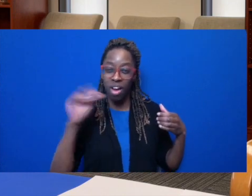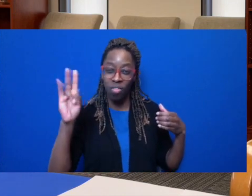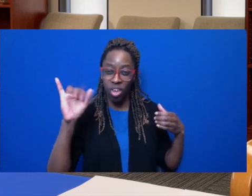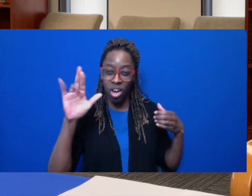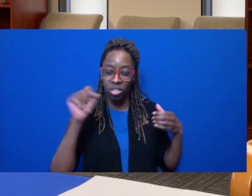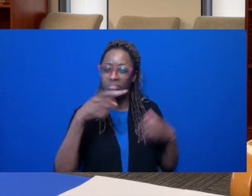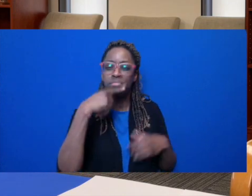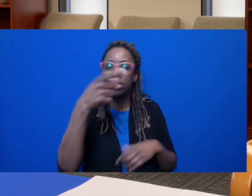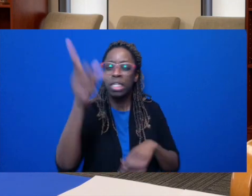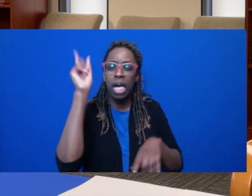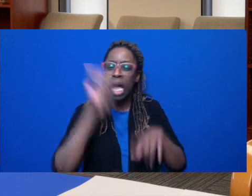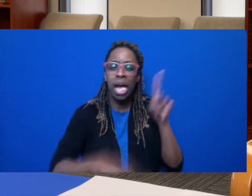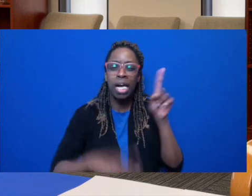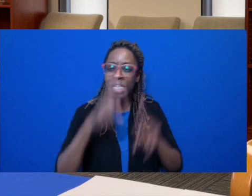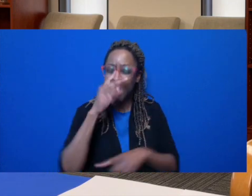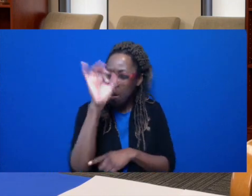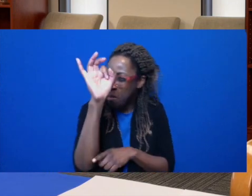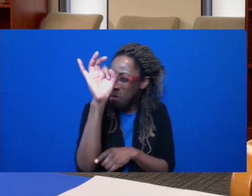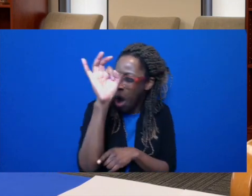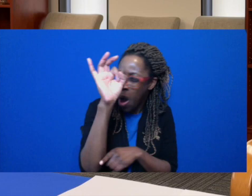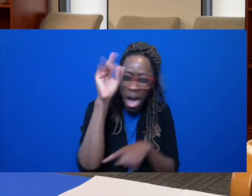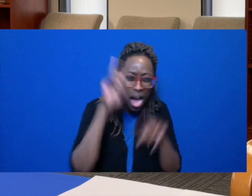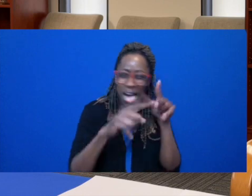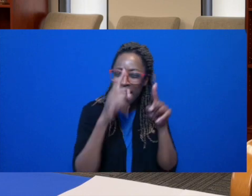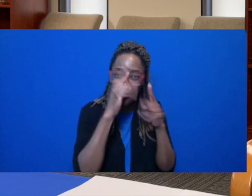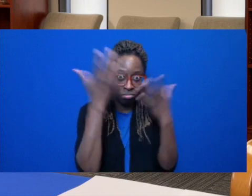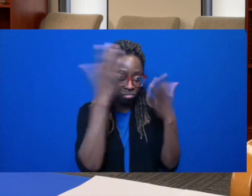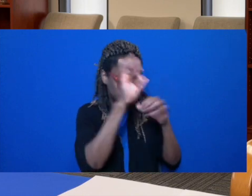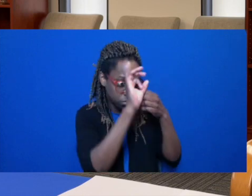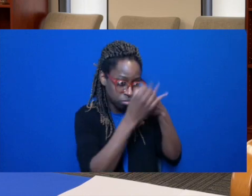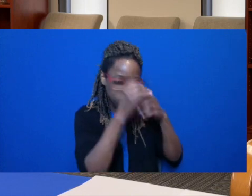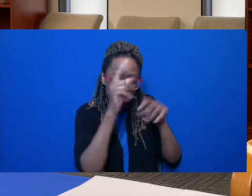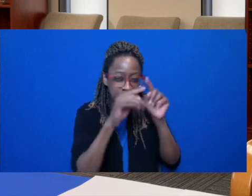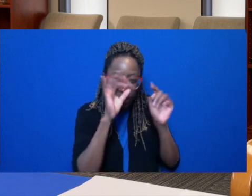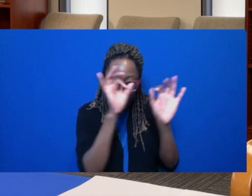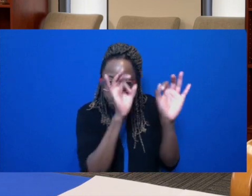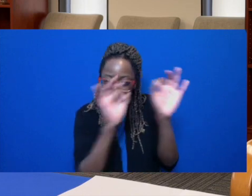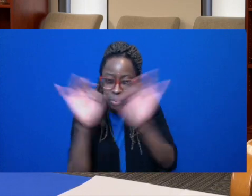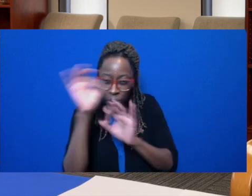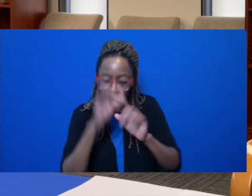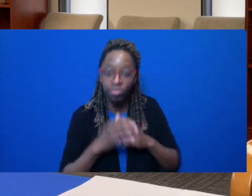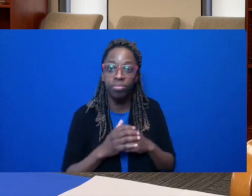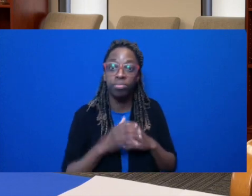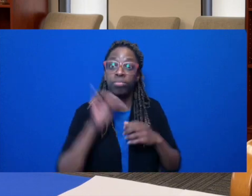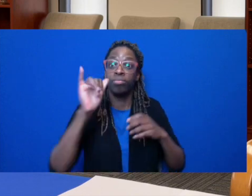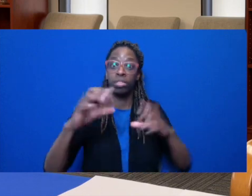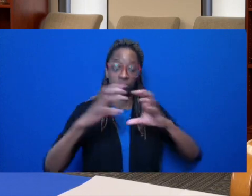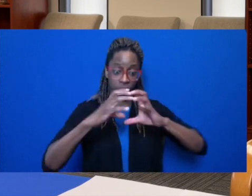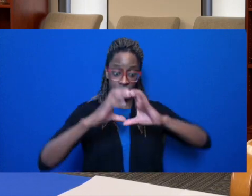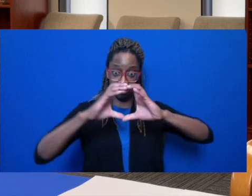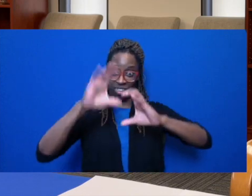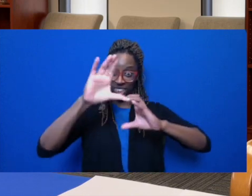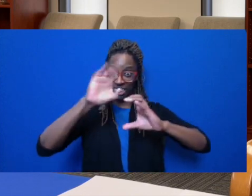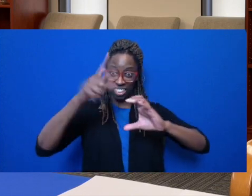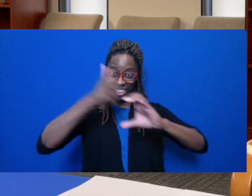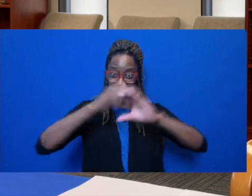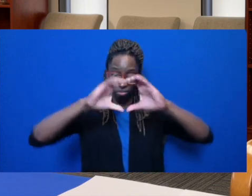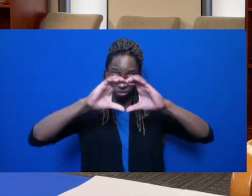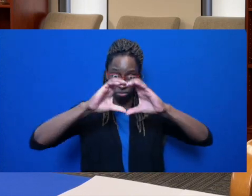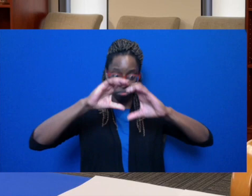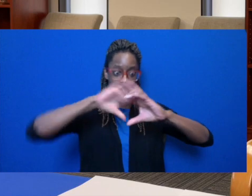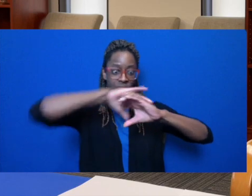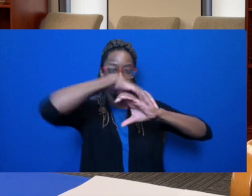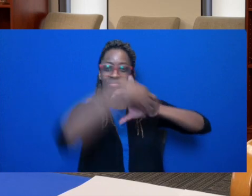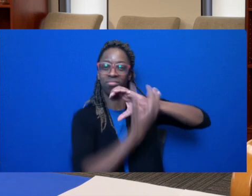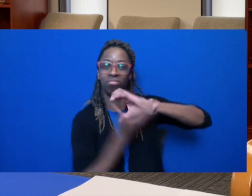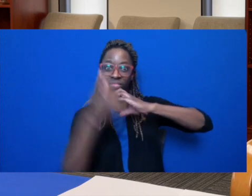when they come into a person's body, they're comprised of all these different parts, right? Little subunits, little components, and these little